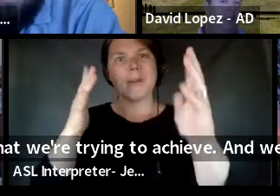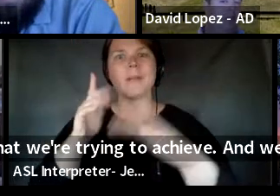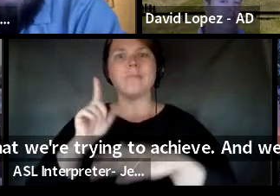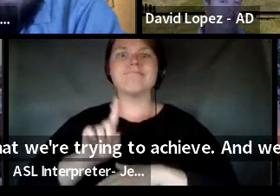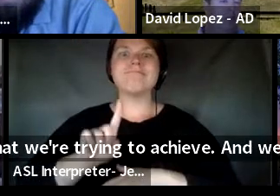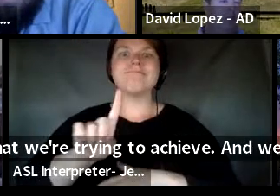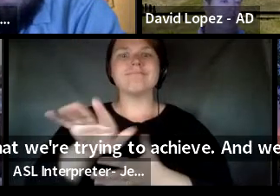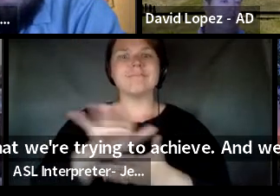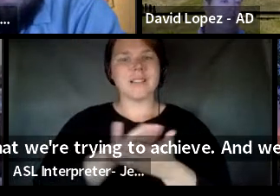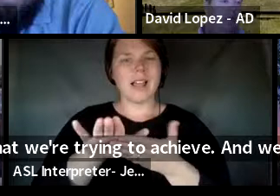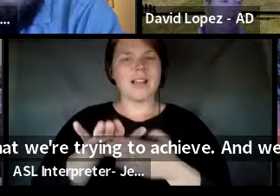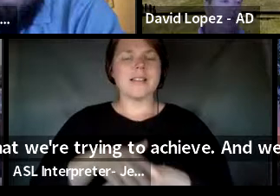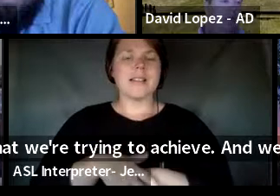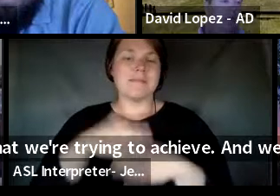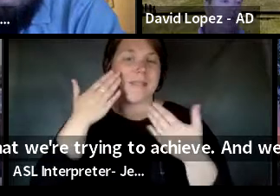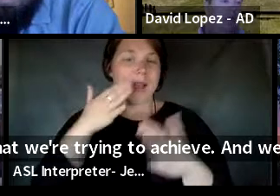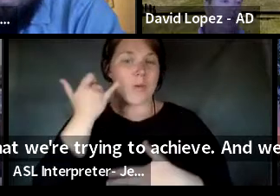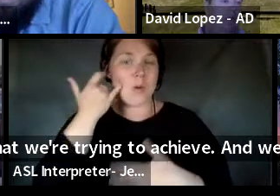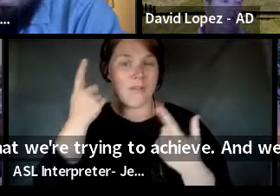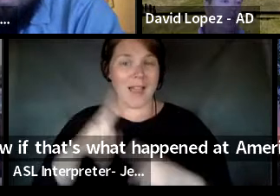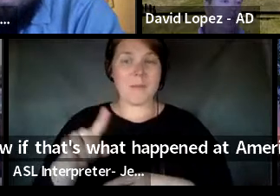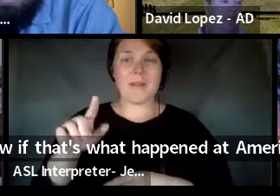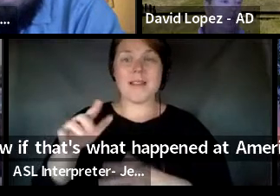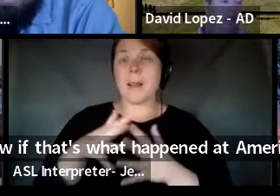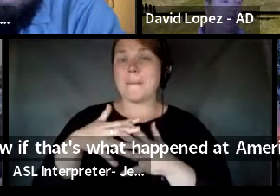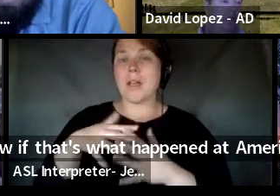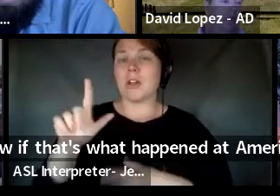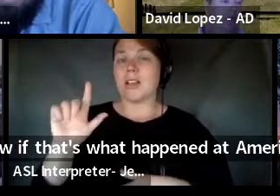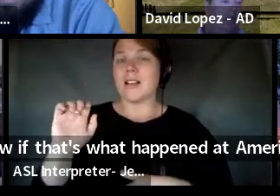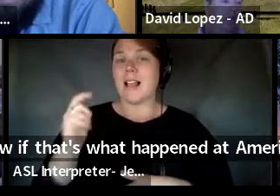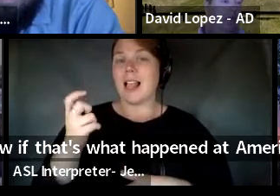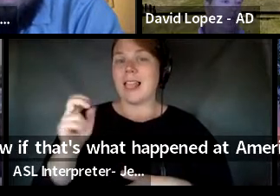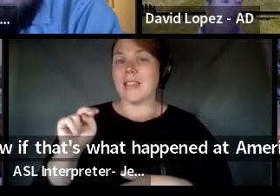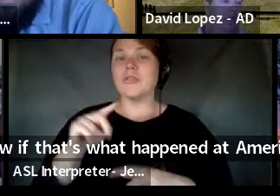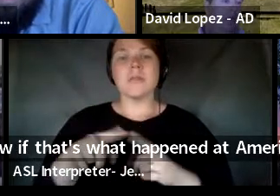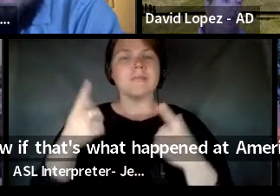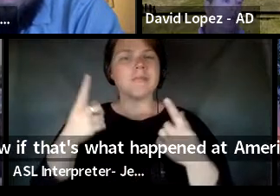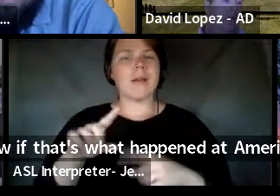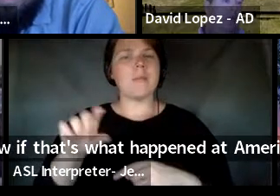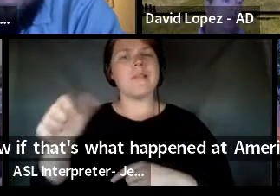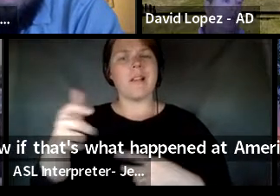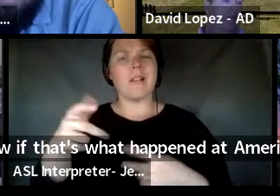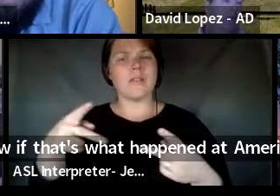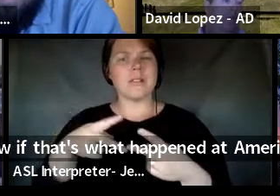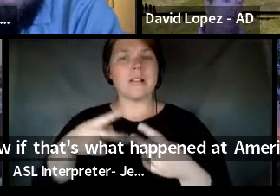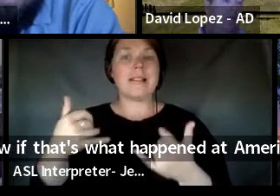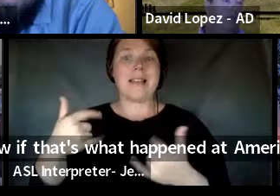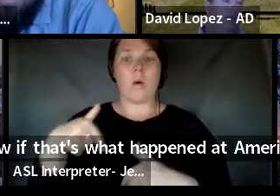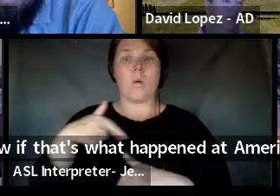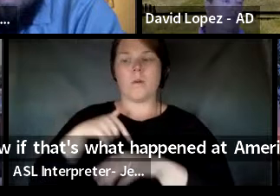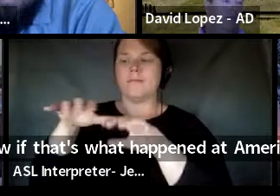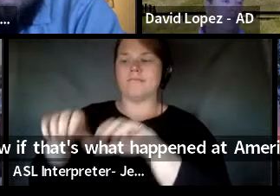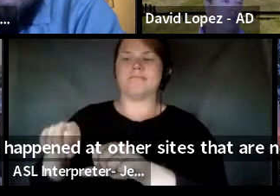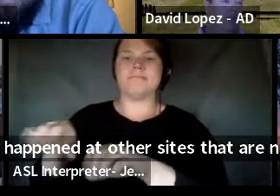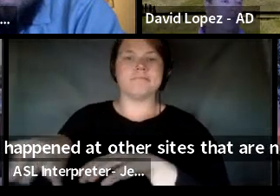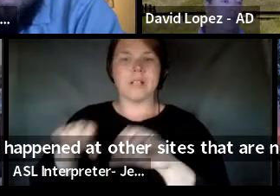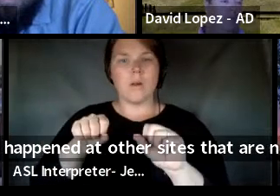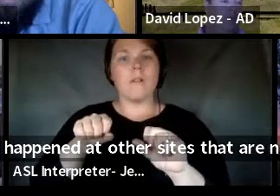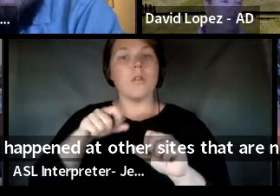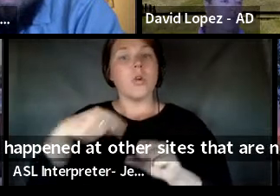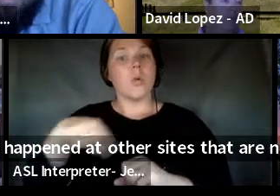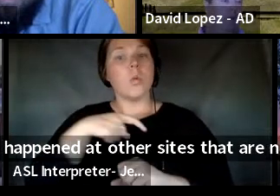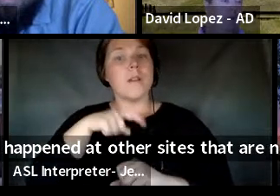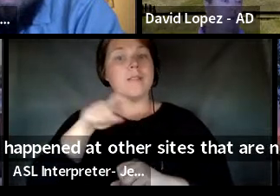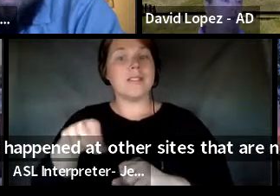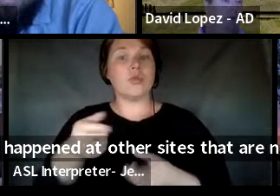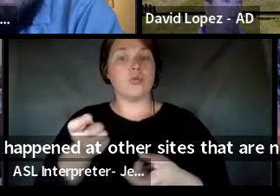I don't know if that's what happened at American Legion, but it has happened at other sites that are now under our stewardship. And we've had to replace trees